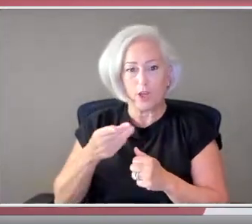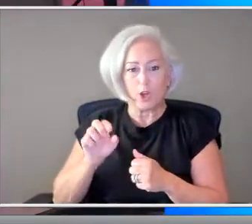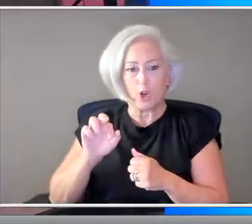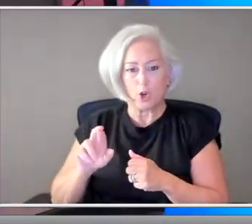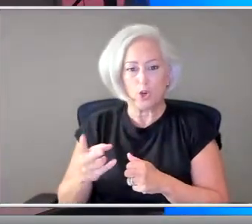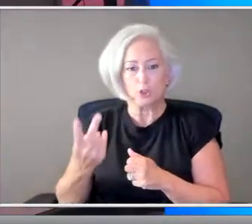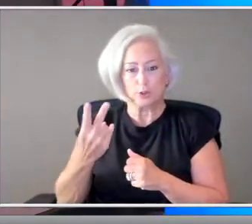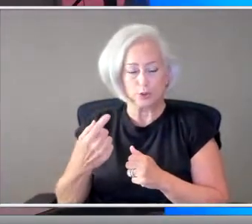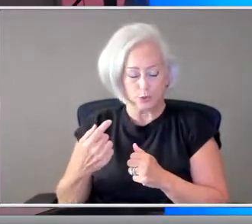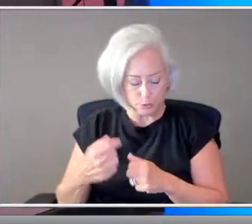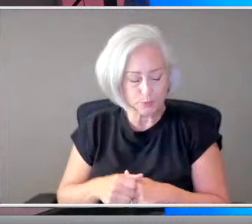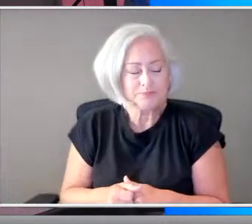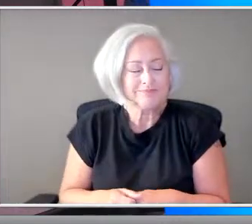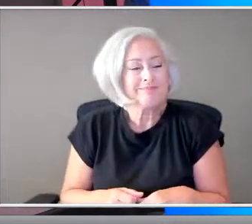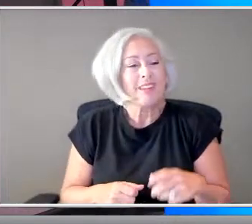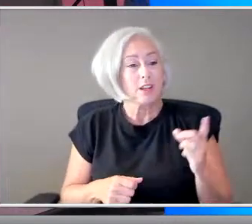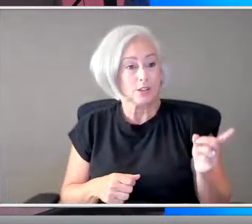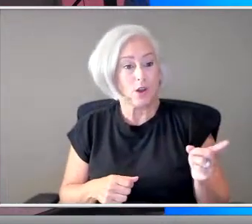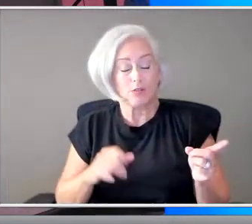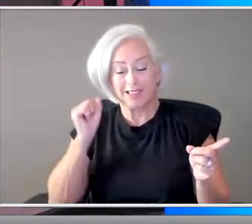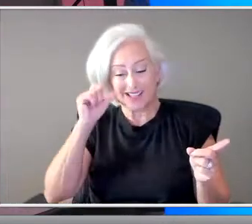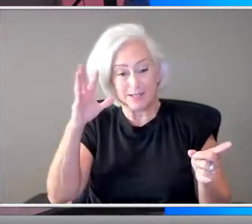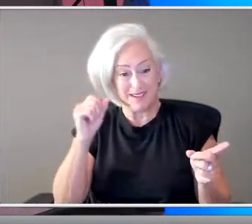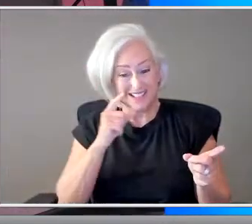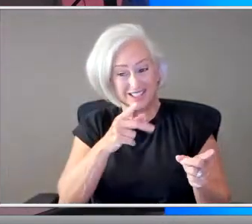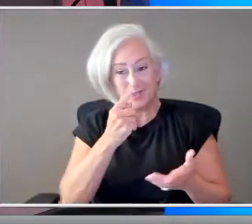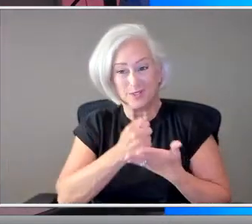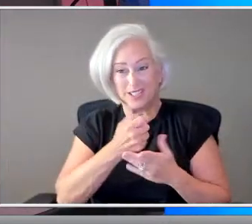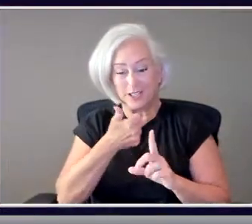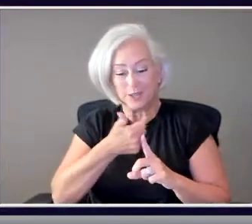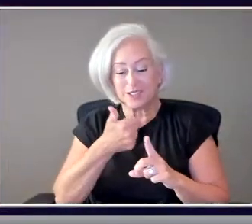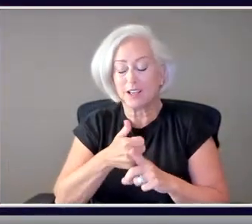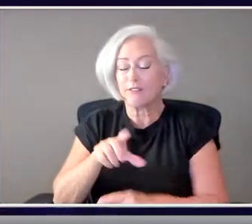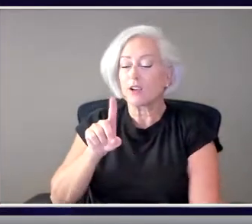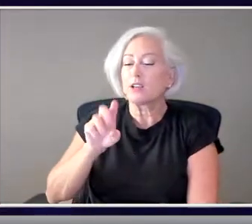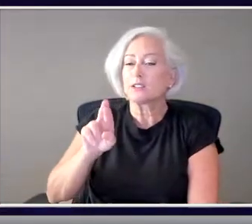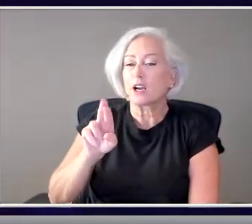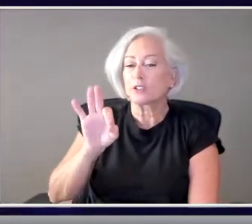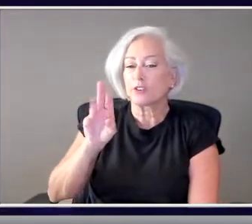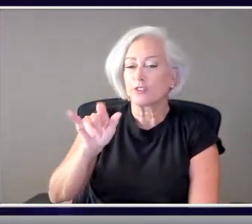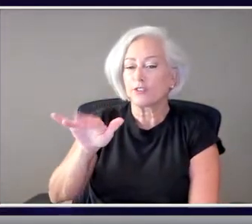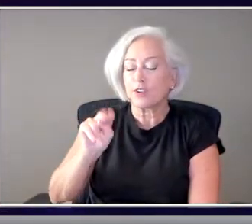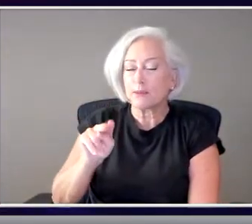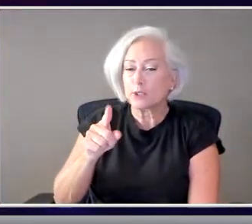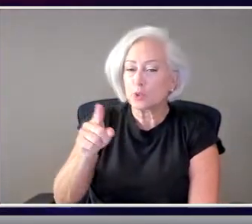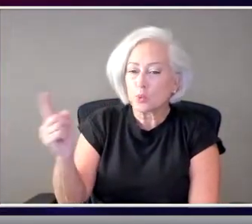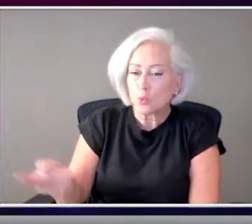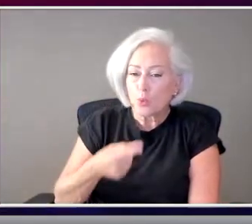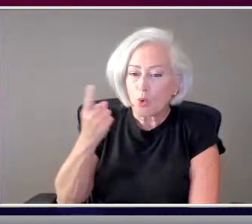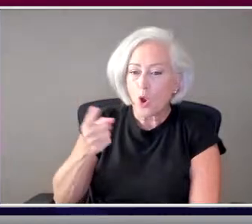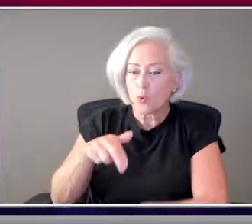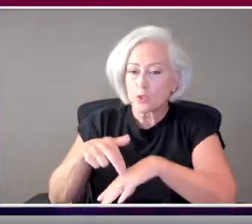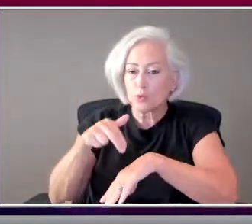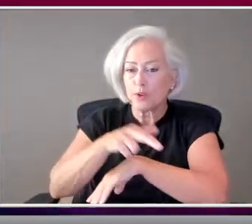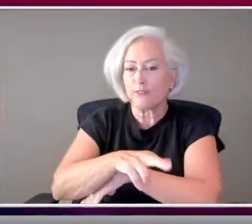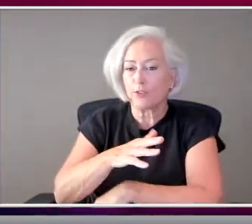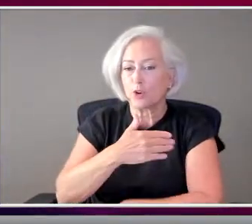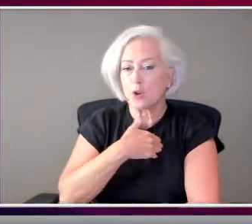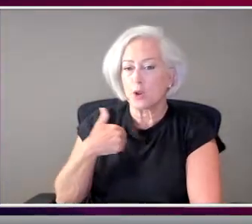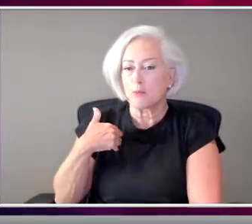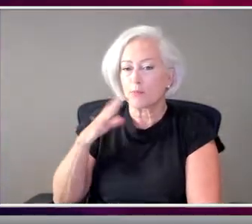That's amazing. So, Dr. Fabian, do you always refer your breast cancer patients to